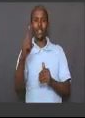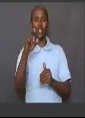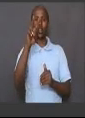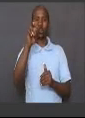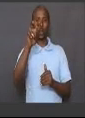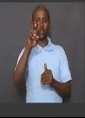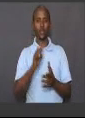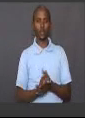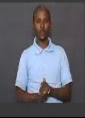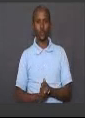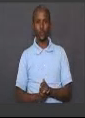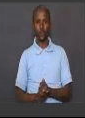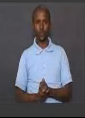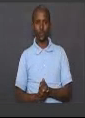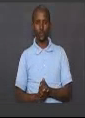120.